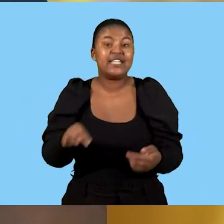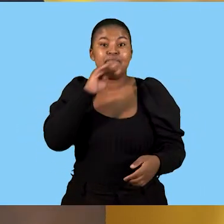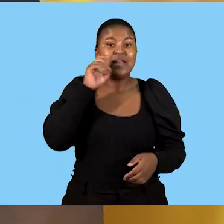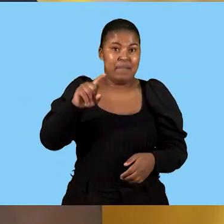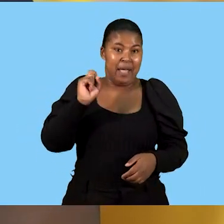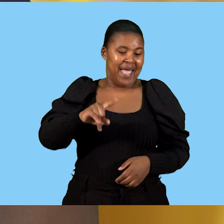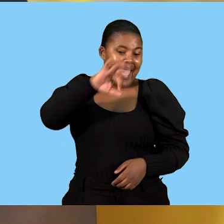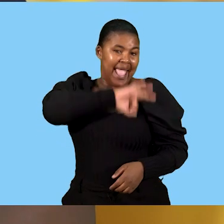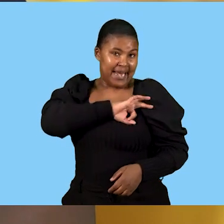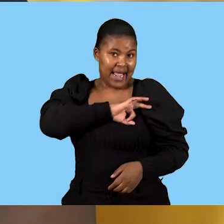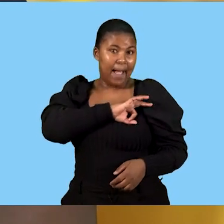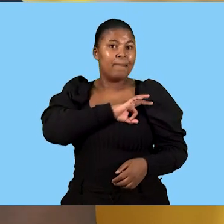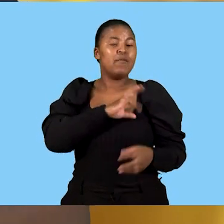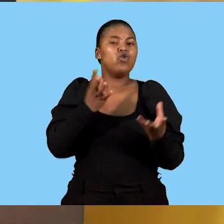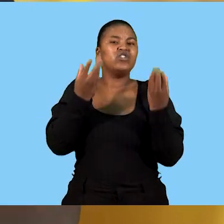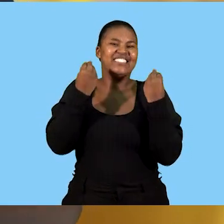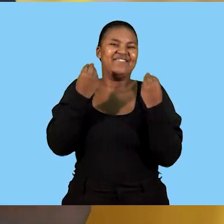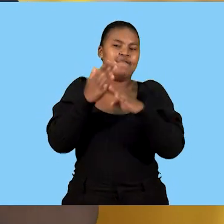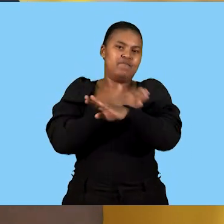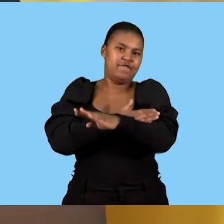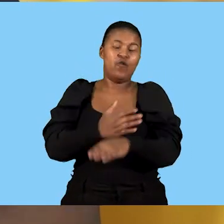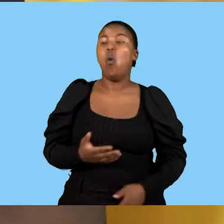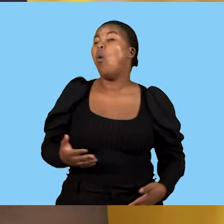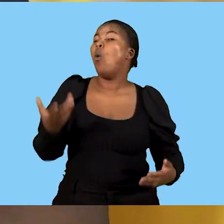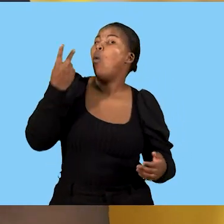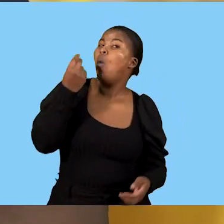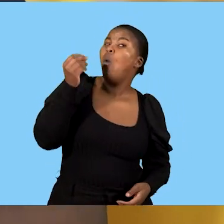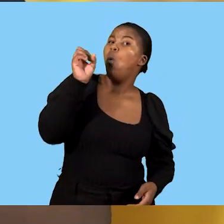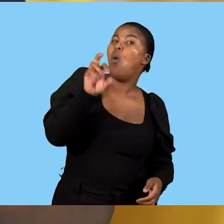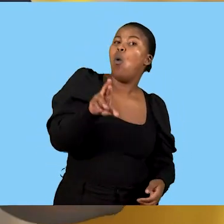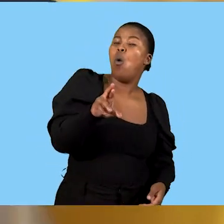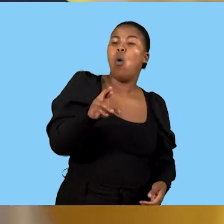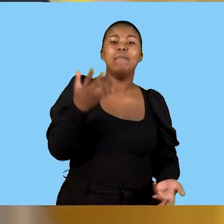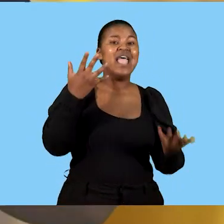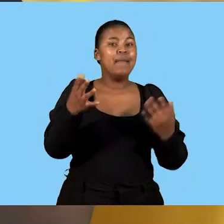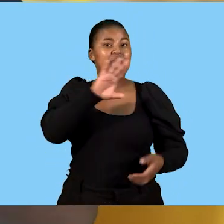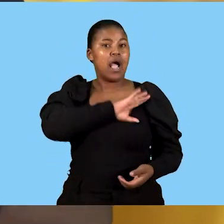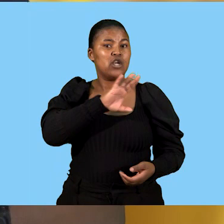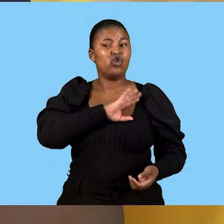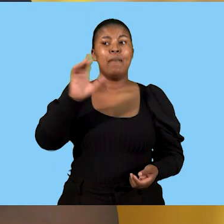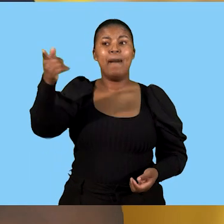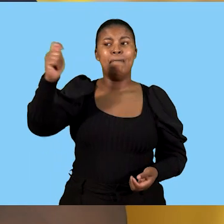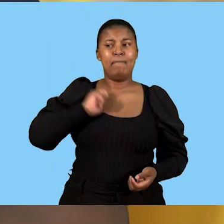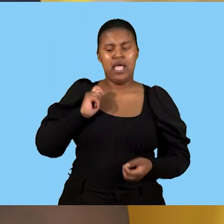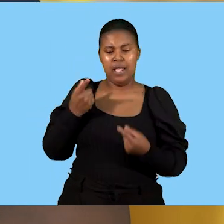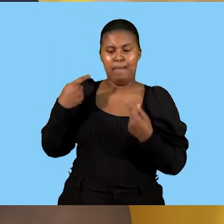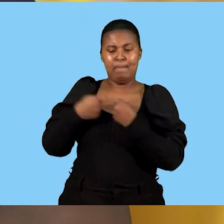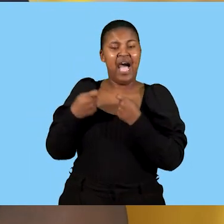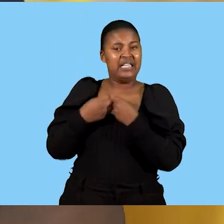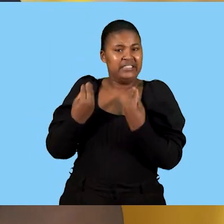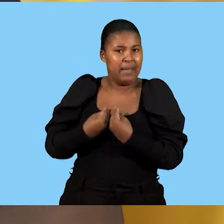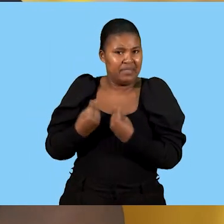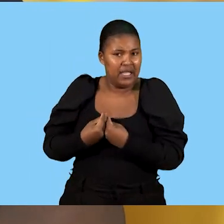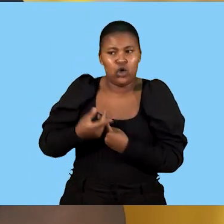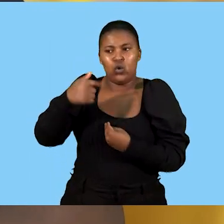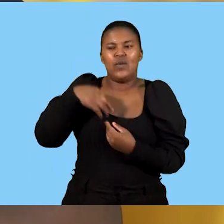income received in advance. Or customers buy goods from us and we only deliver the goods to them in the next financial year. That is